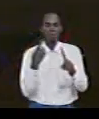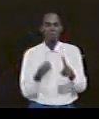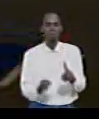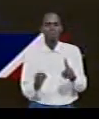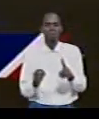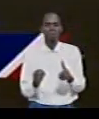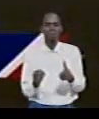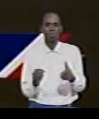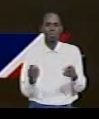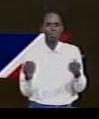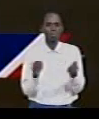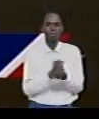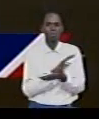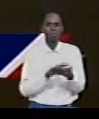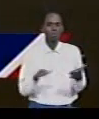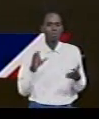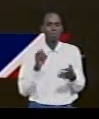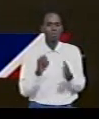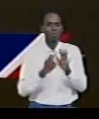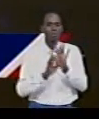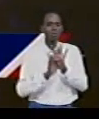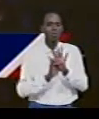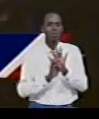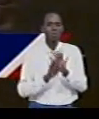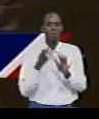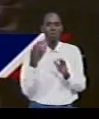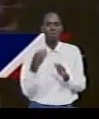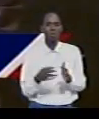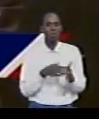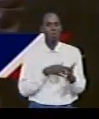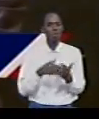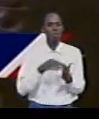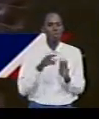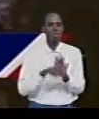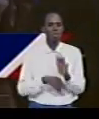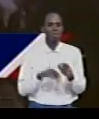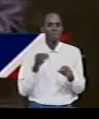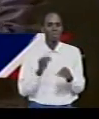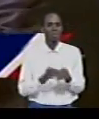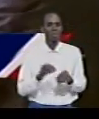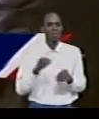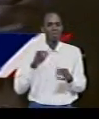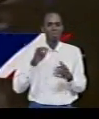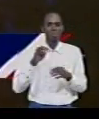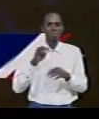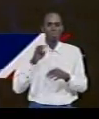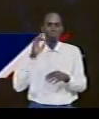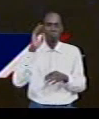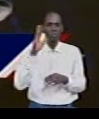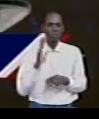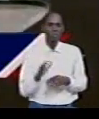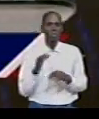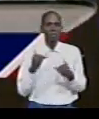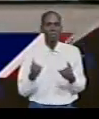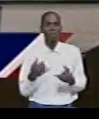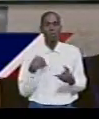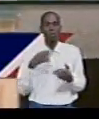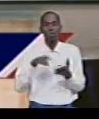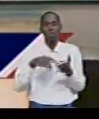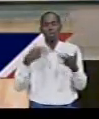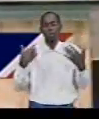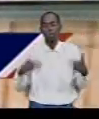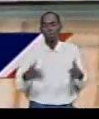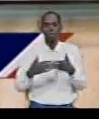example of feebleness in ministers. We've read Galatians already. Let's